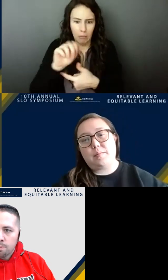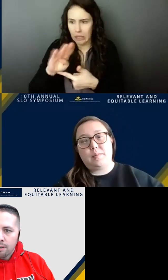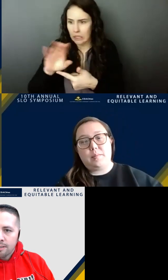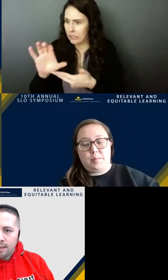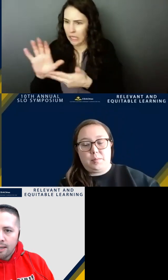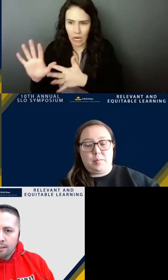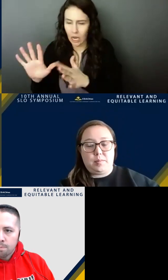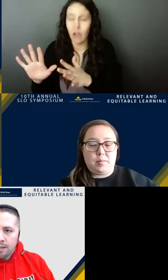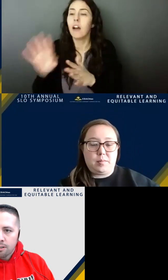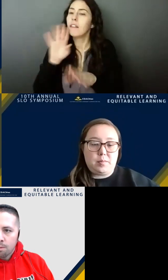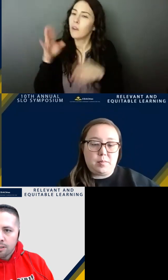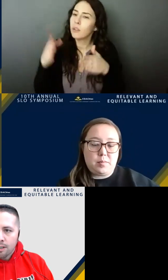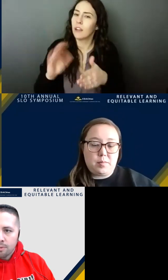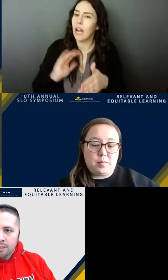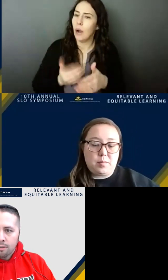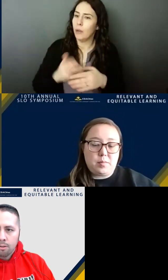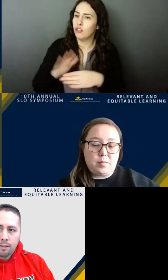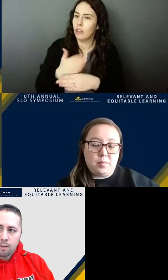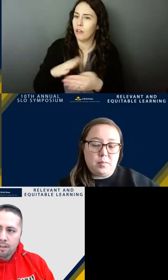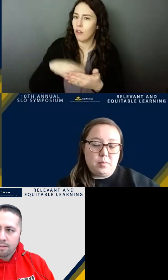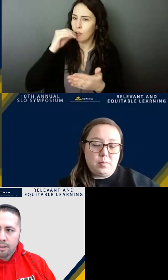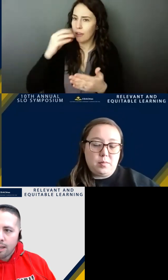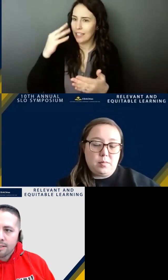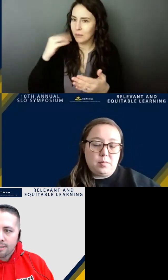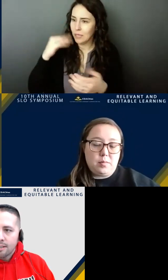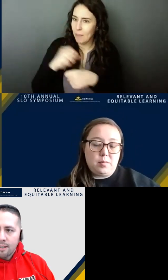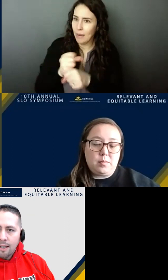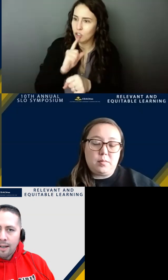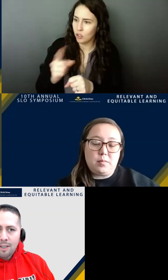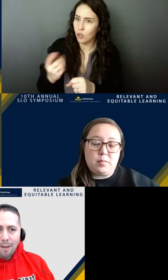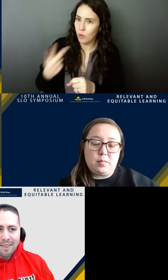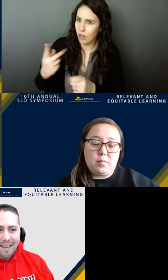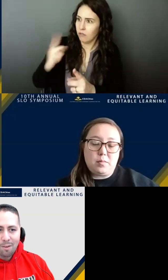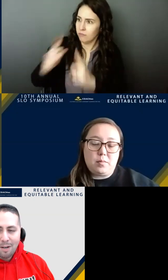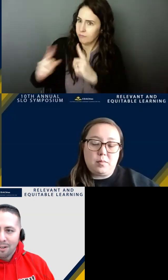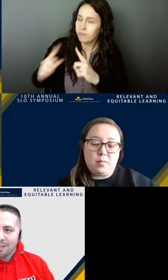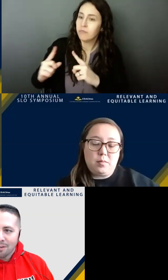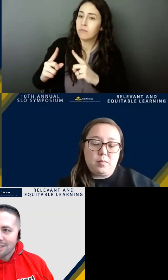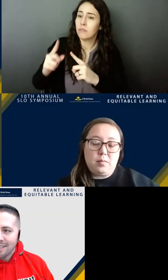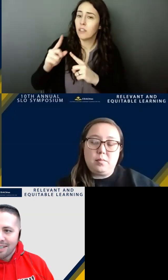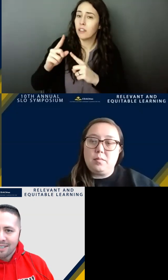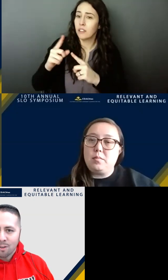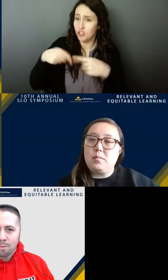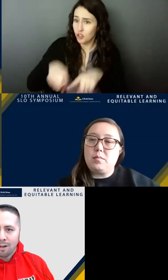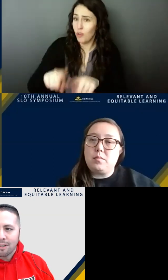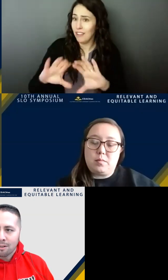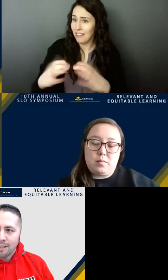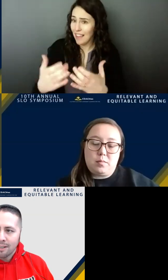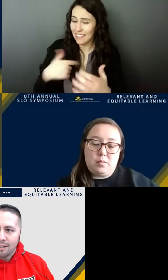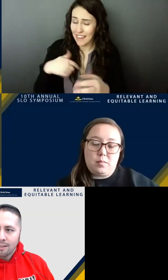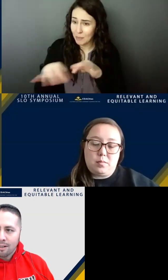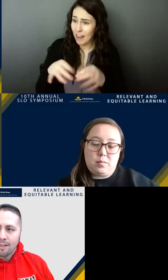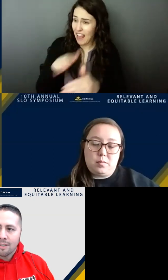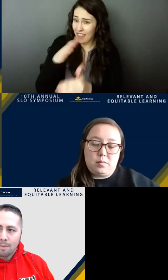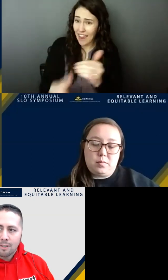learning experience and let's make sure that we're talking with each other throughout the course of the class. And I explained that what I'm looking for at the end is ultimately, are they